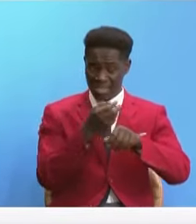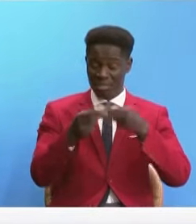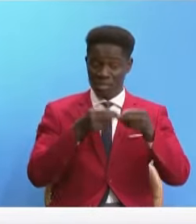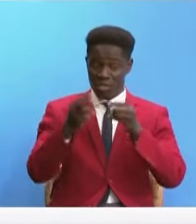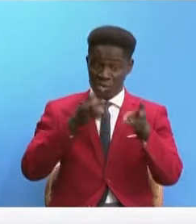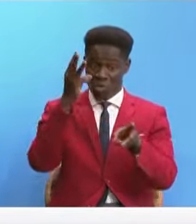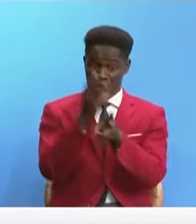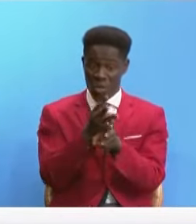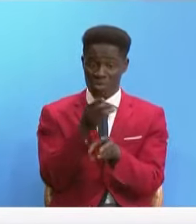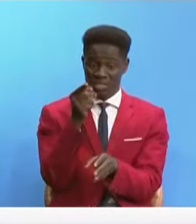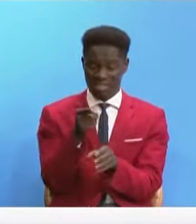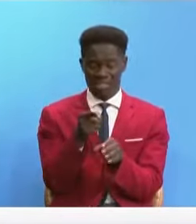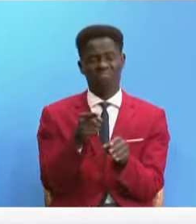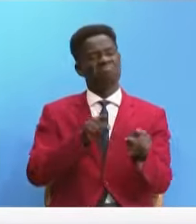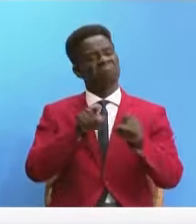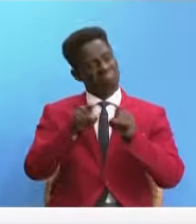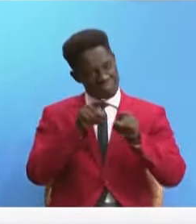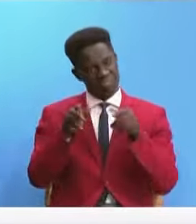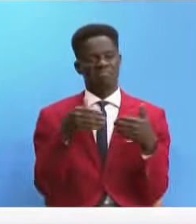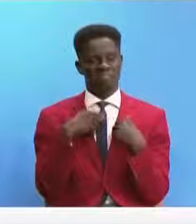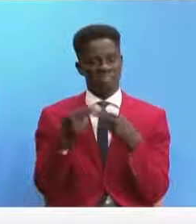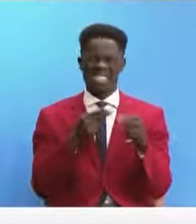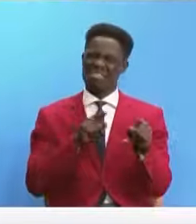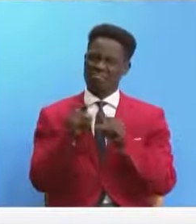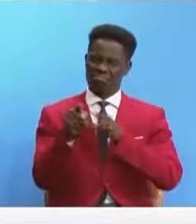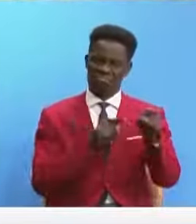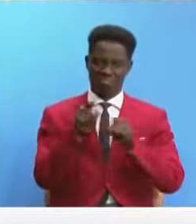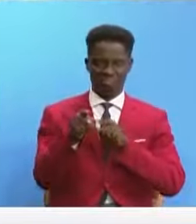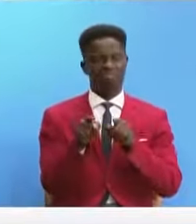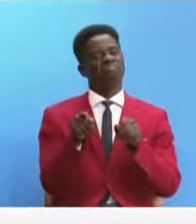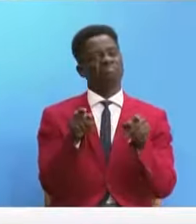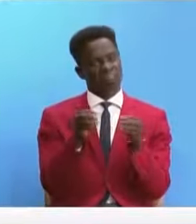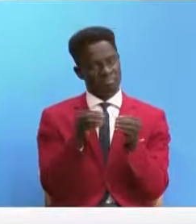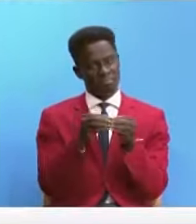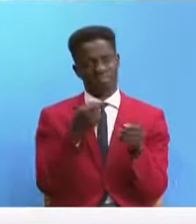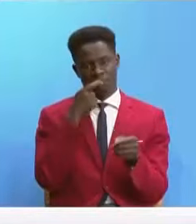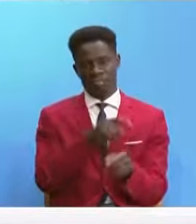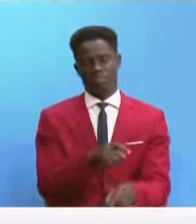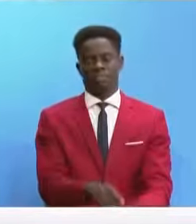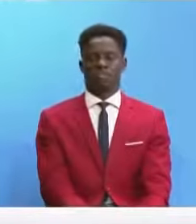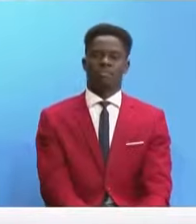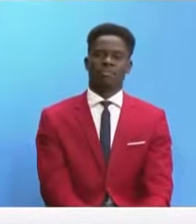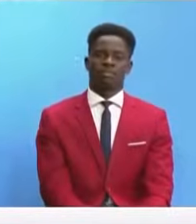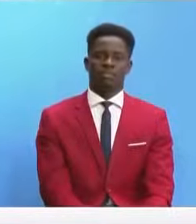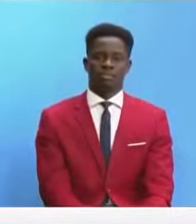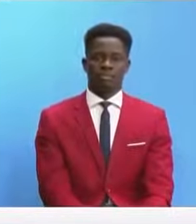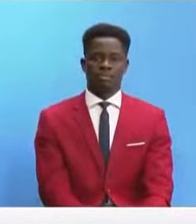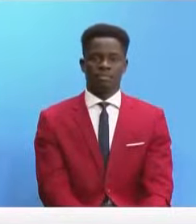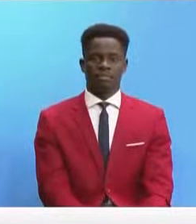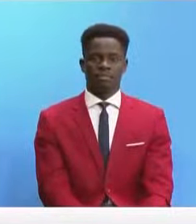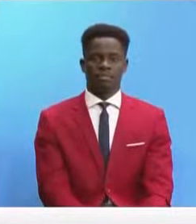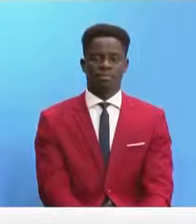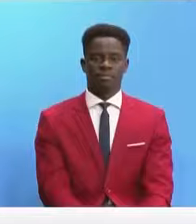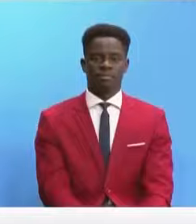is about competition. KGS is a government and its cooperating partners initiative that provides bursaries to secondary school